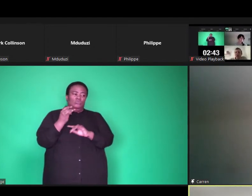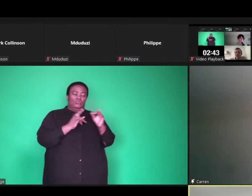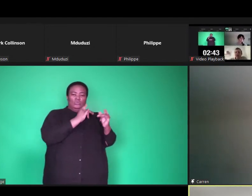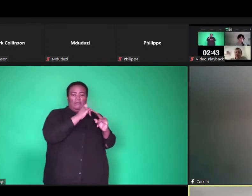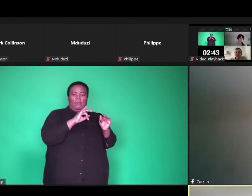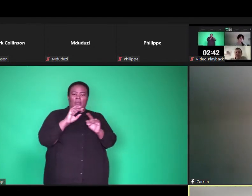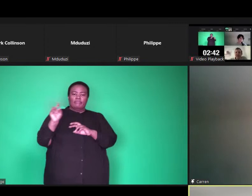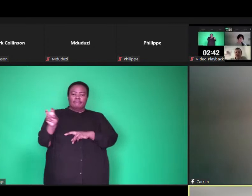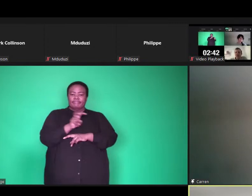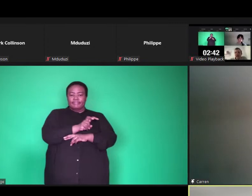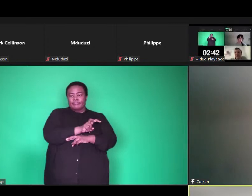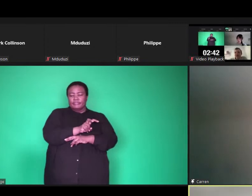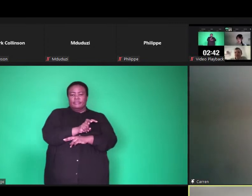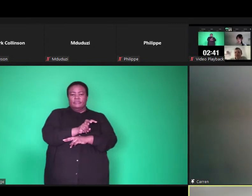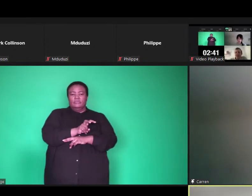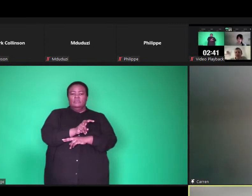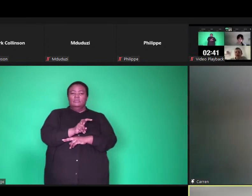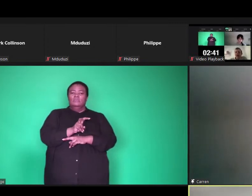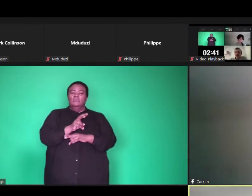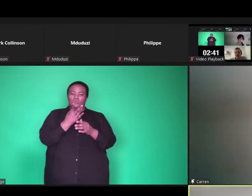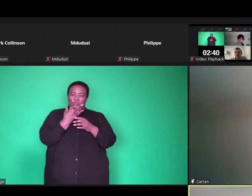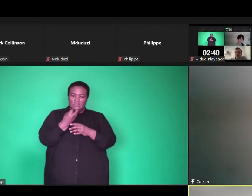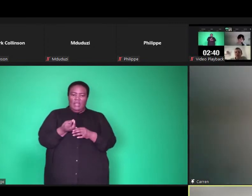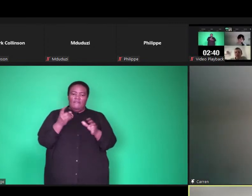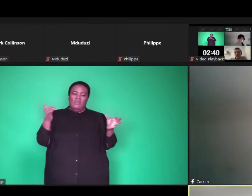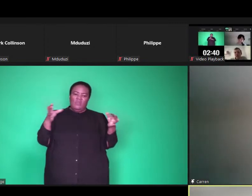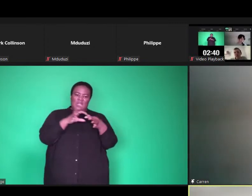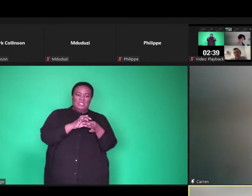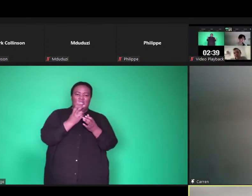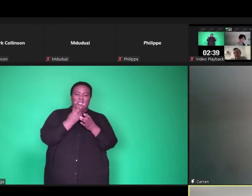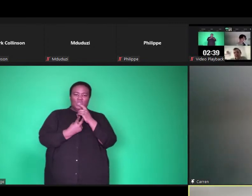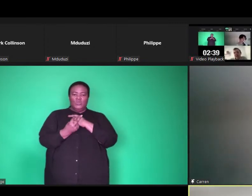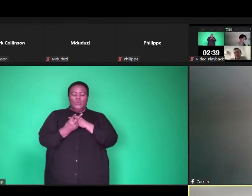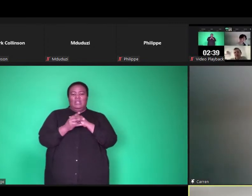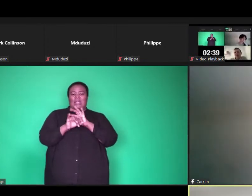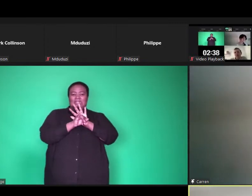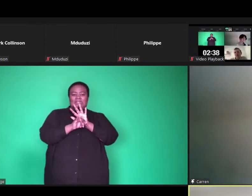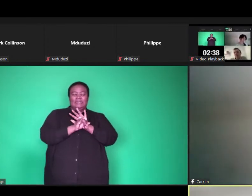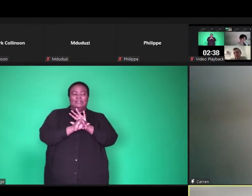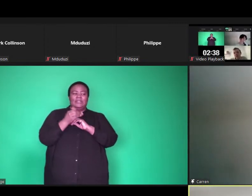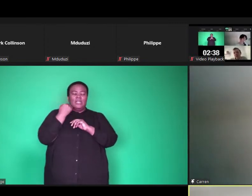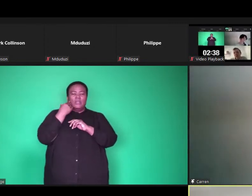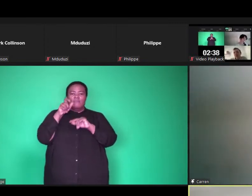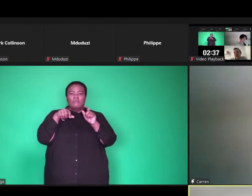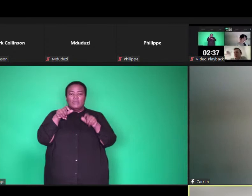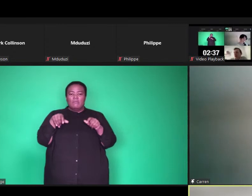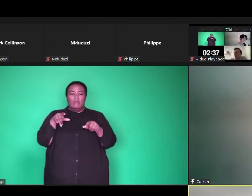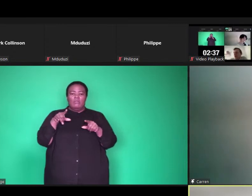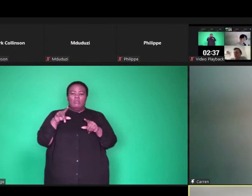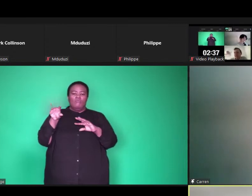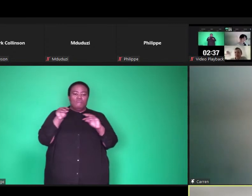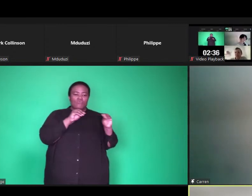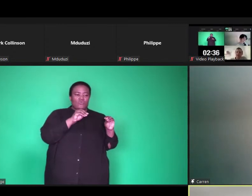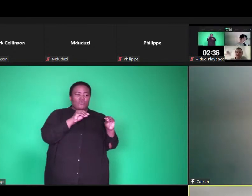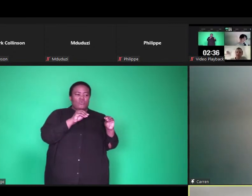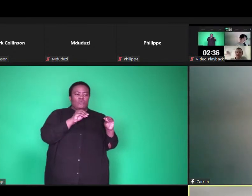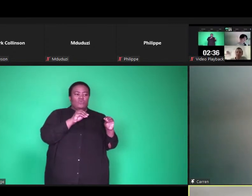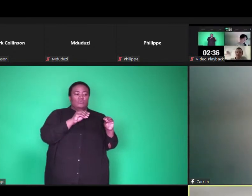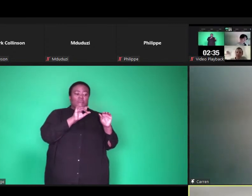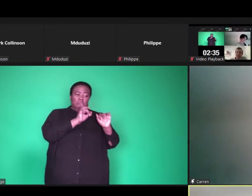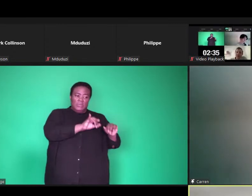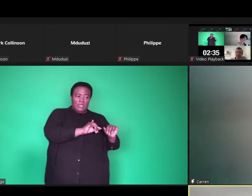of connections and dual identities that are happening even if people are physically moved to an urban area and remain there, whether it's